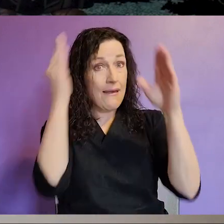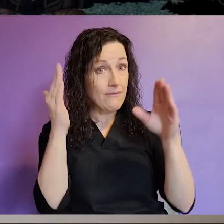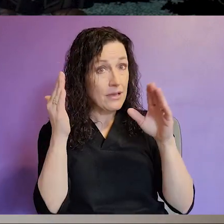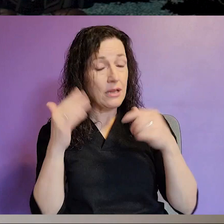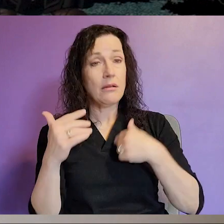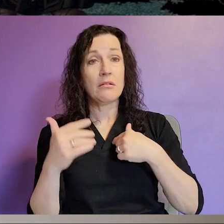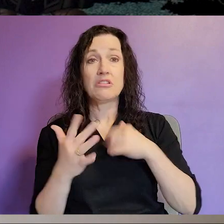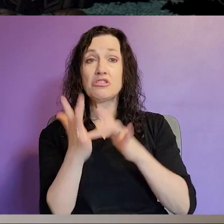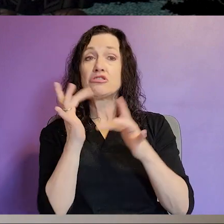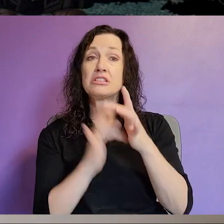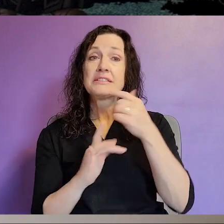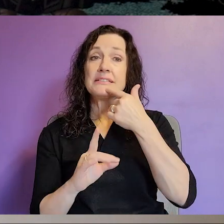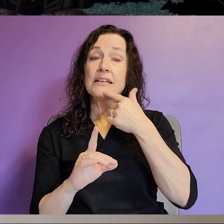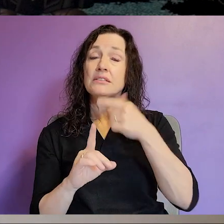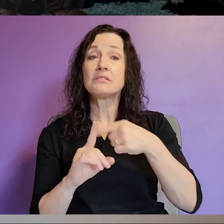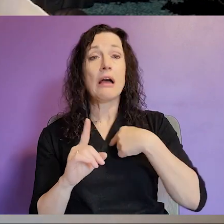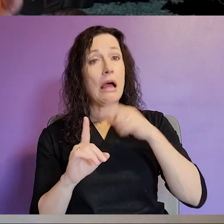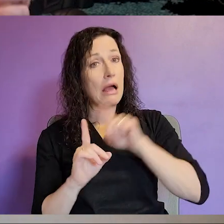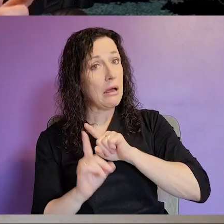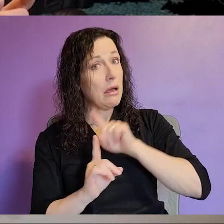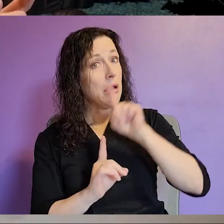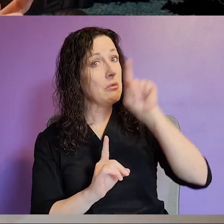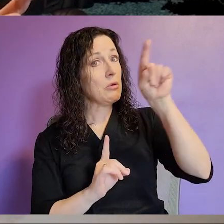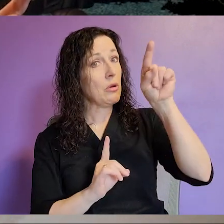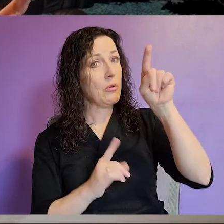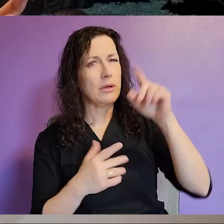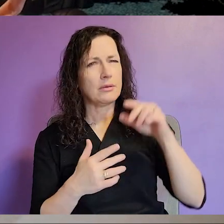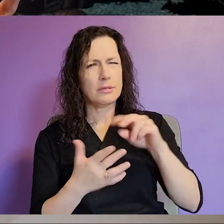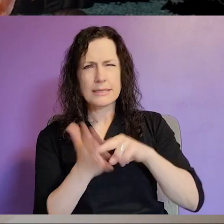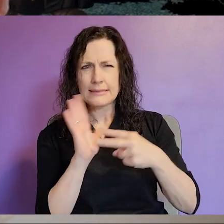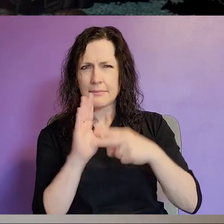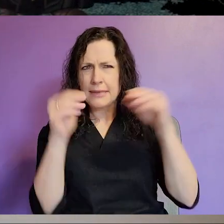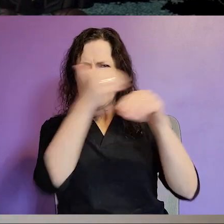that heaven? Where I am going,